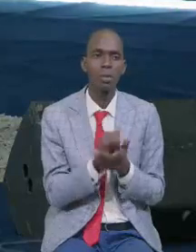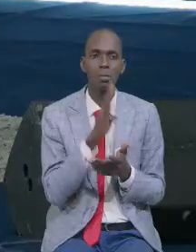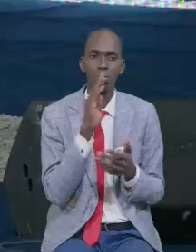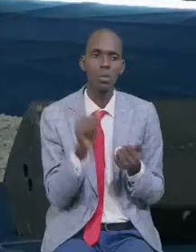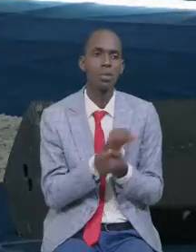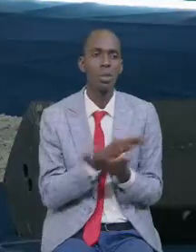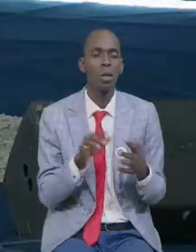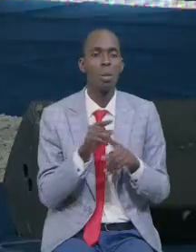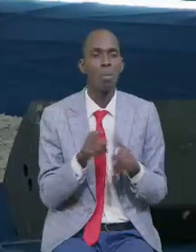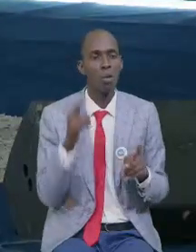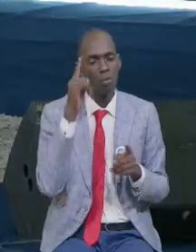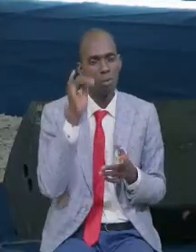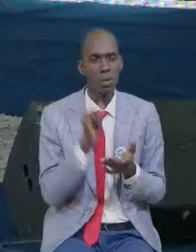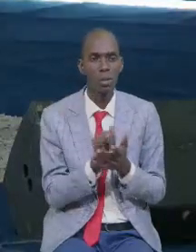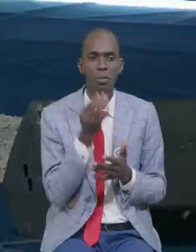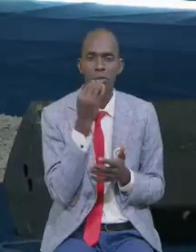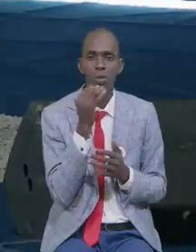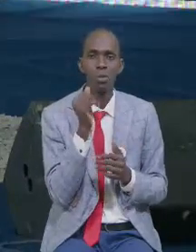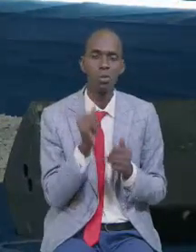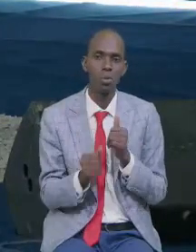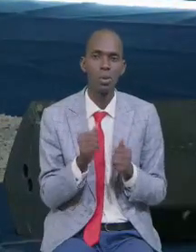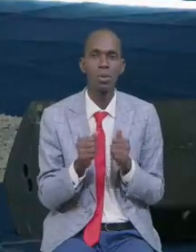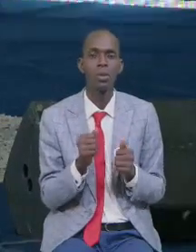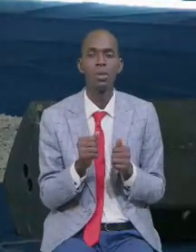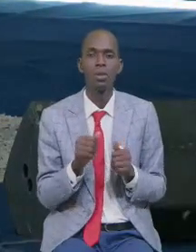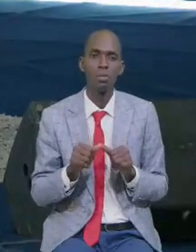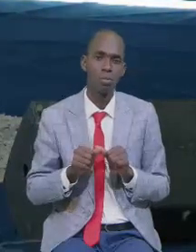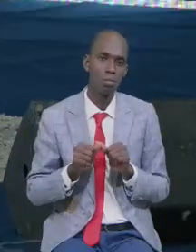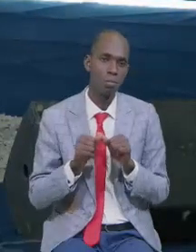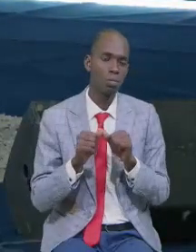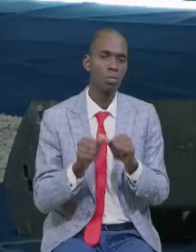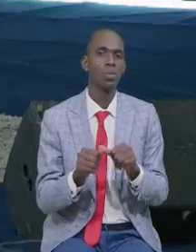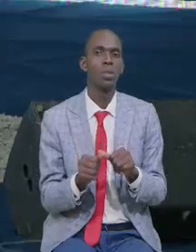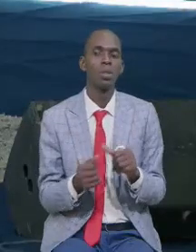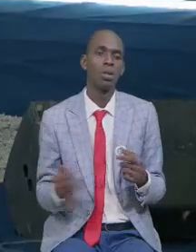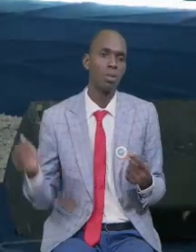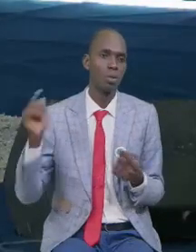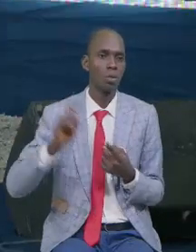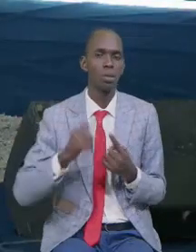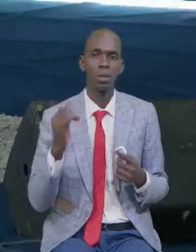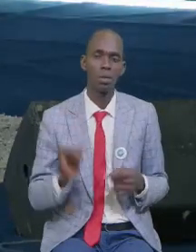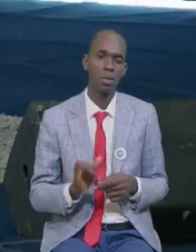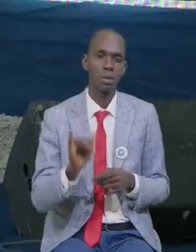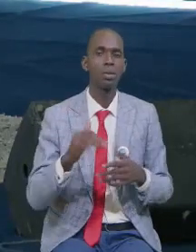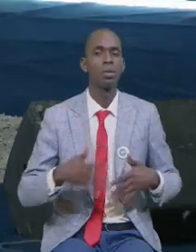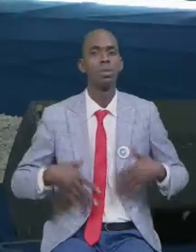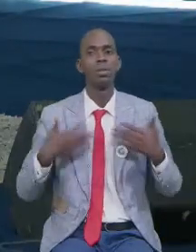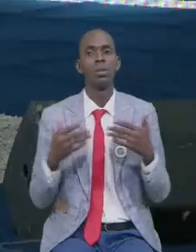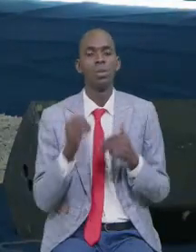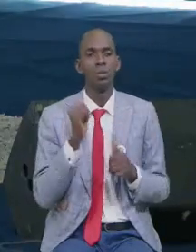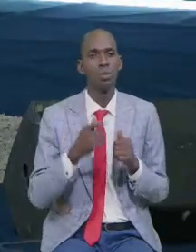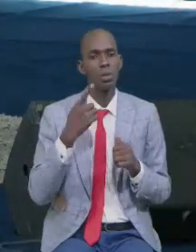for that meat which endureth unto everlasting life, which the Son